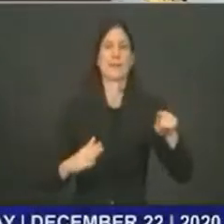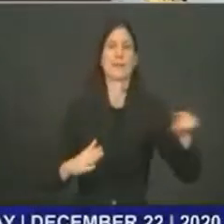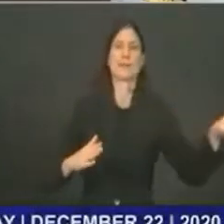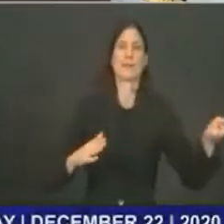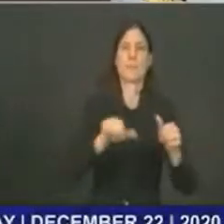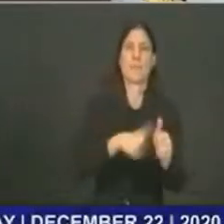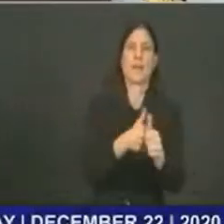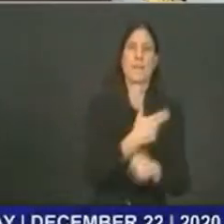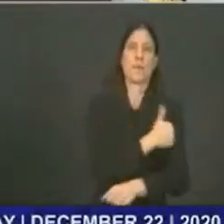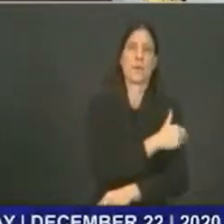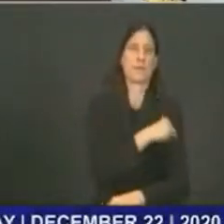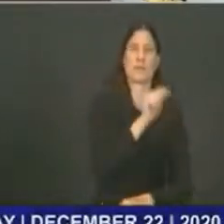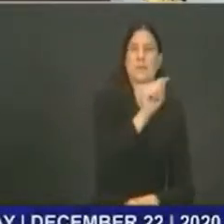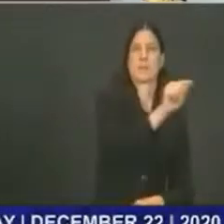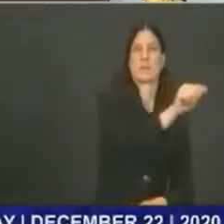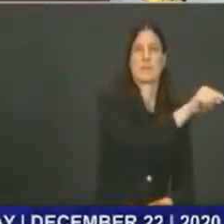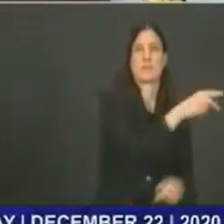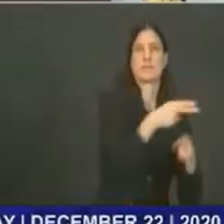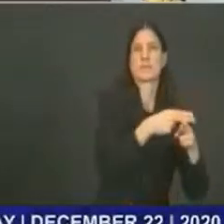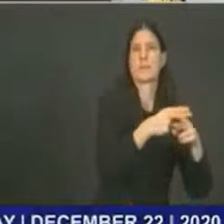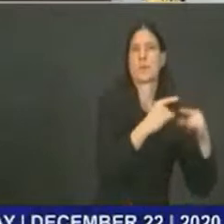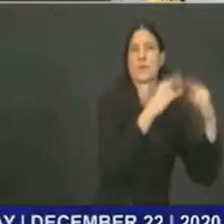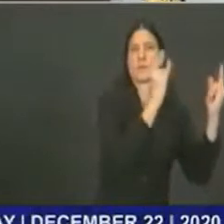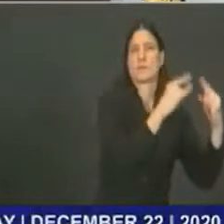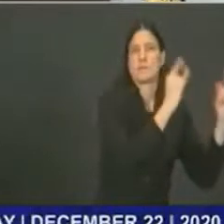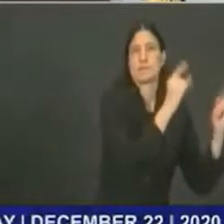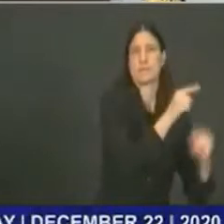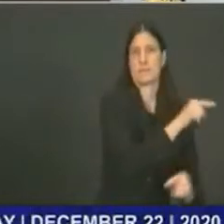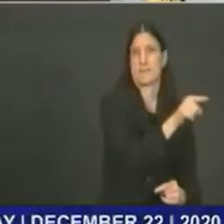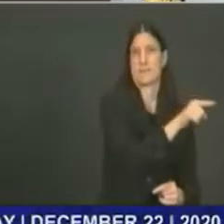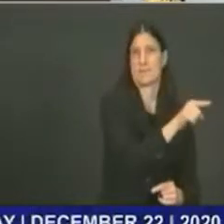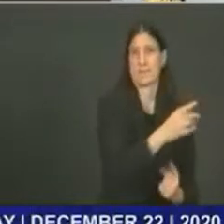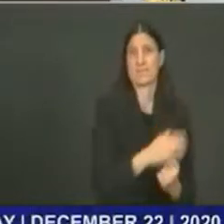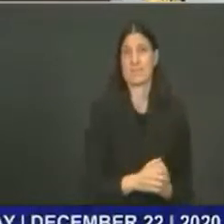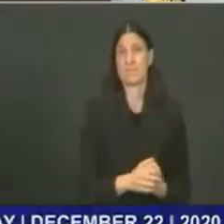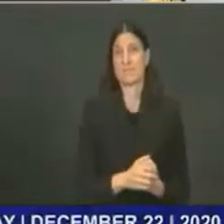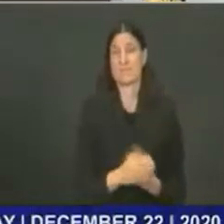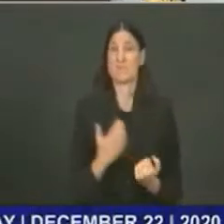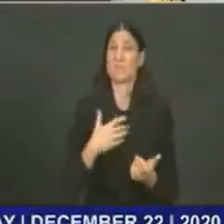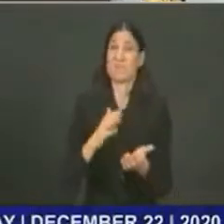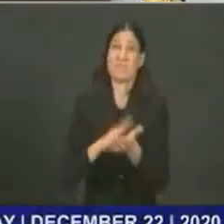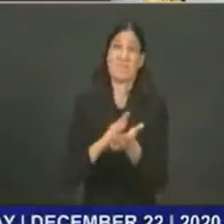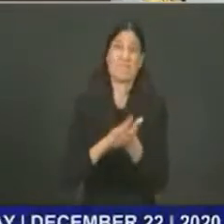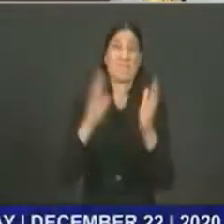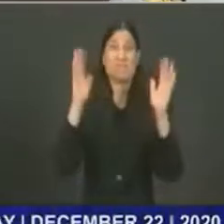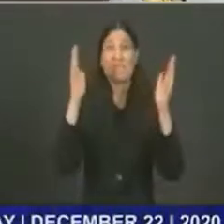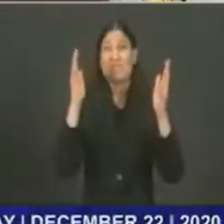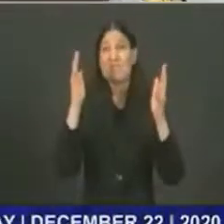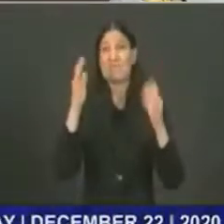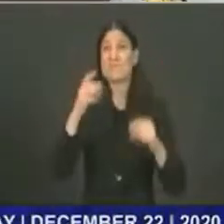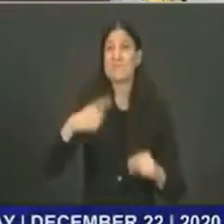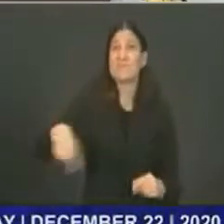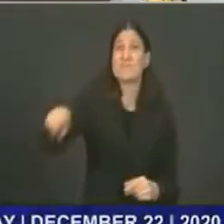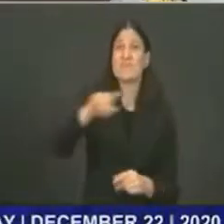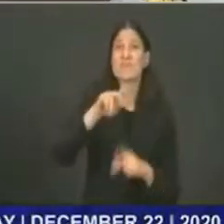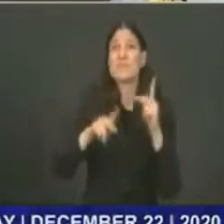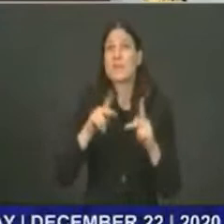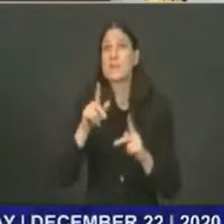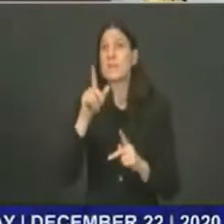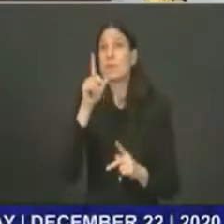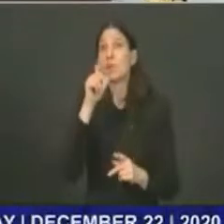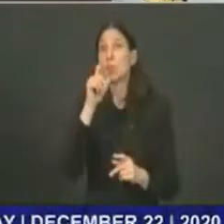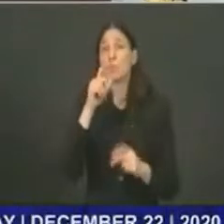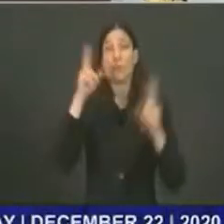January. So we have them. I want to give a lot of credit to Lifespan and Care New England and all those doctors. They're doing well. They're doing really well at the